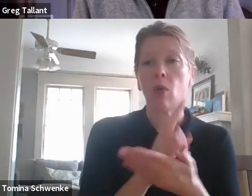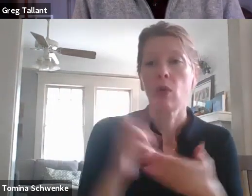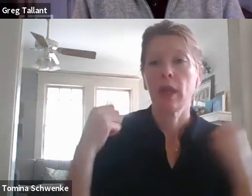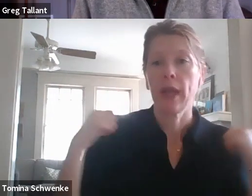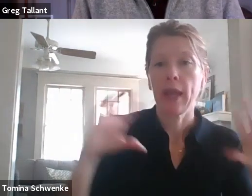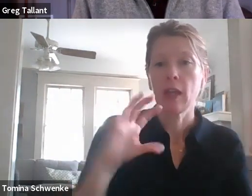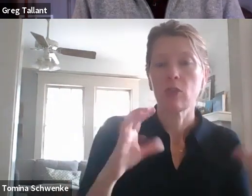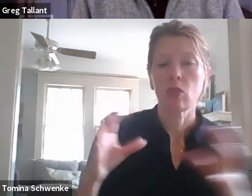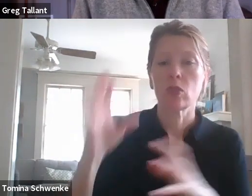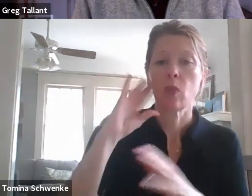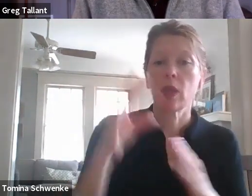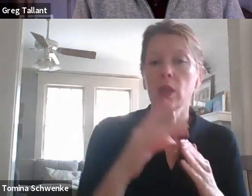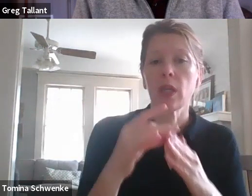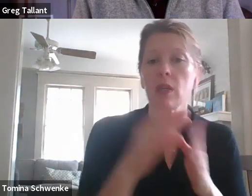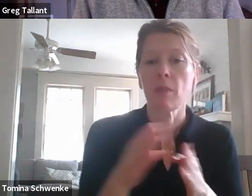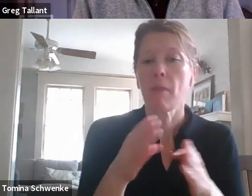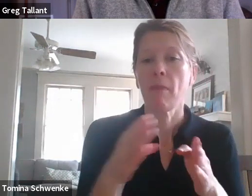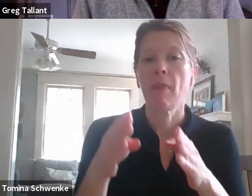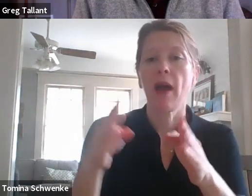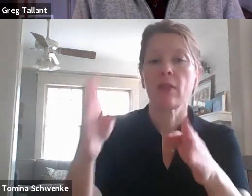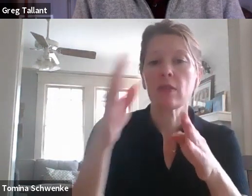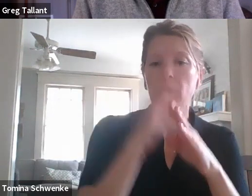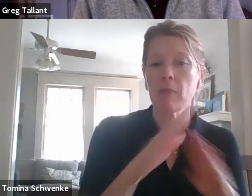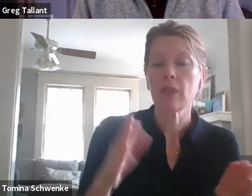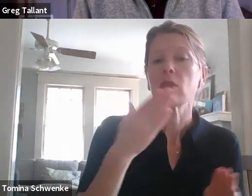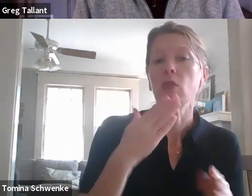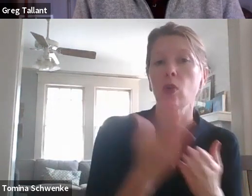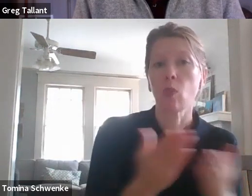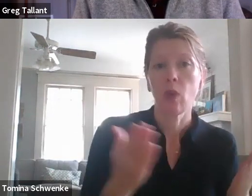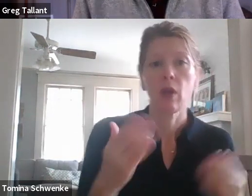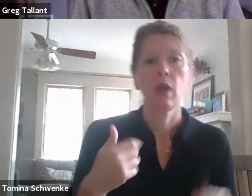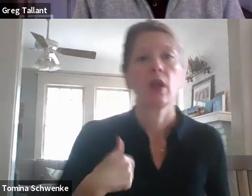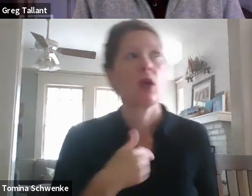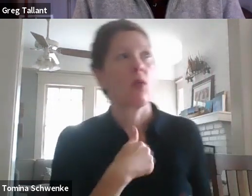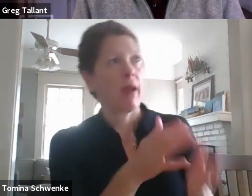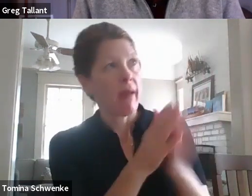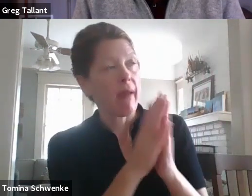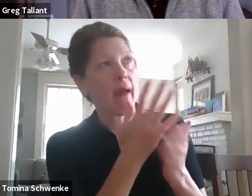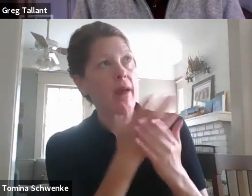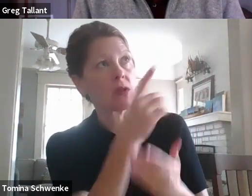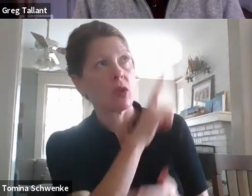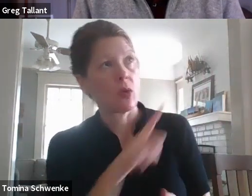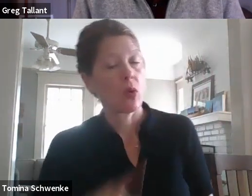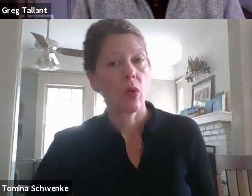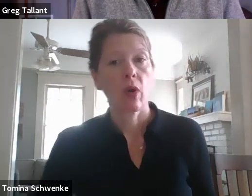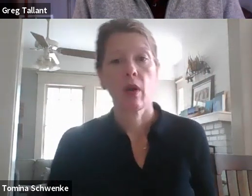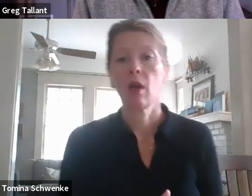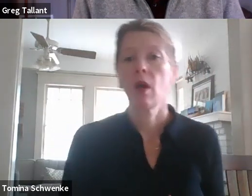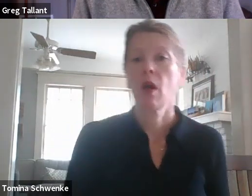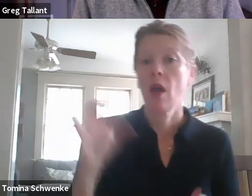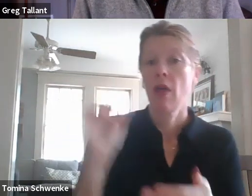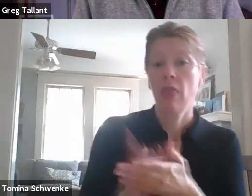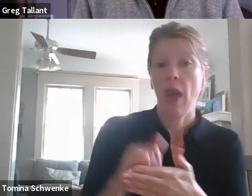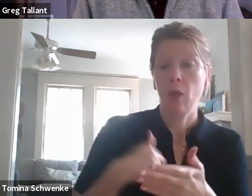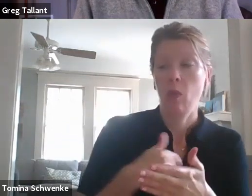angels may lead us in paths of peace and goodwill, we entreat you, O Lord. That we may